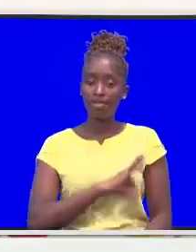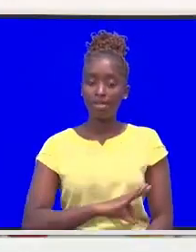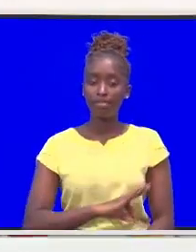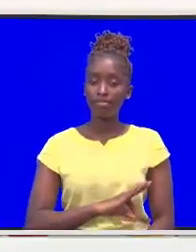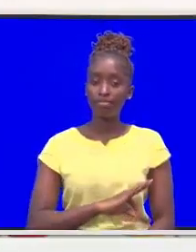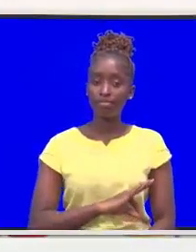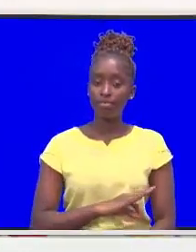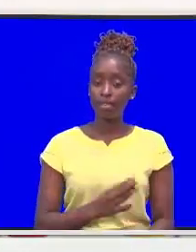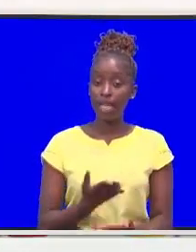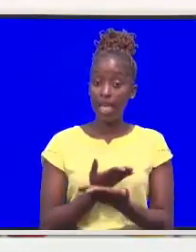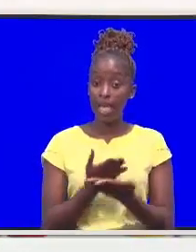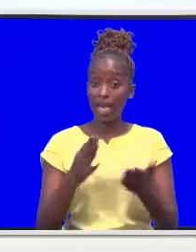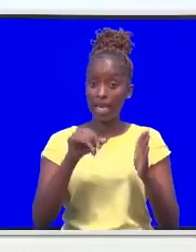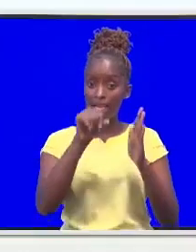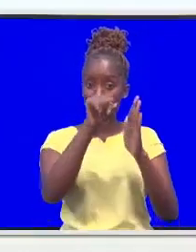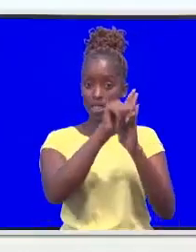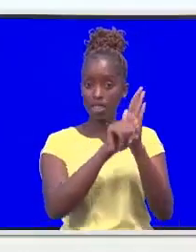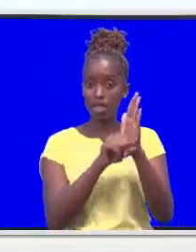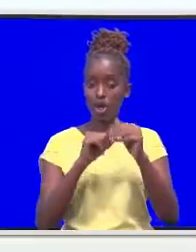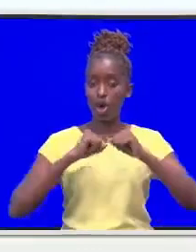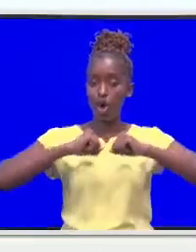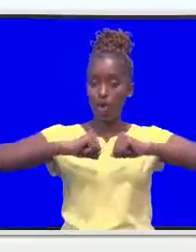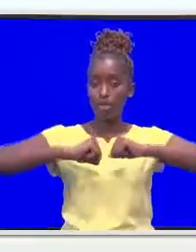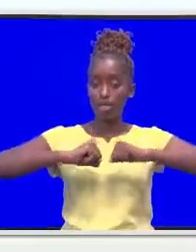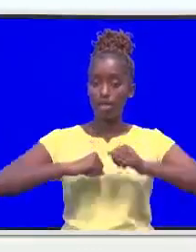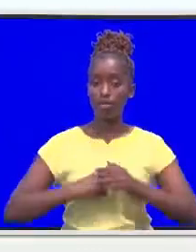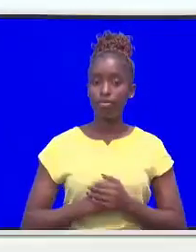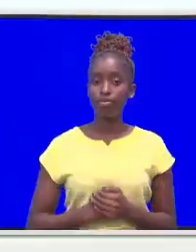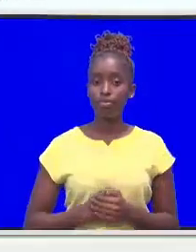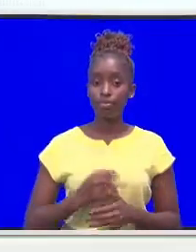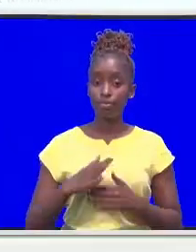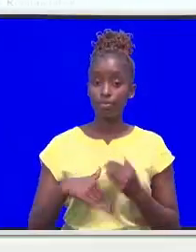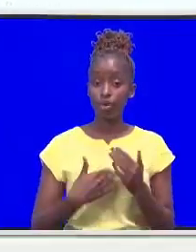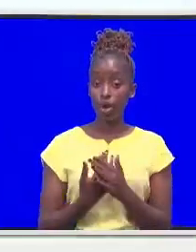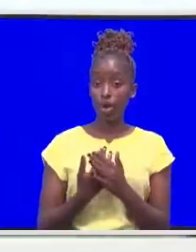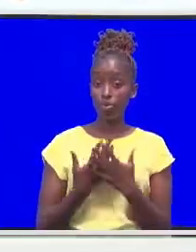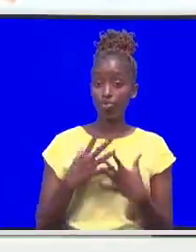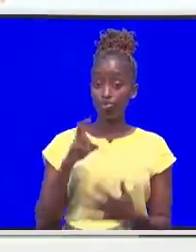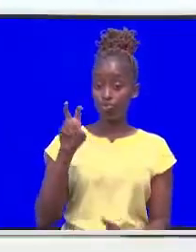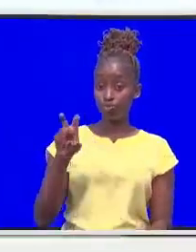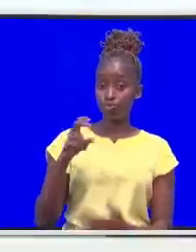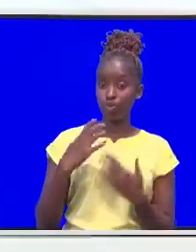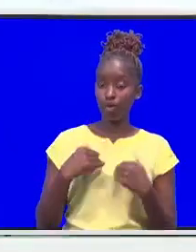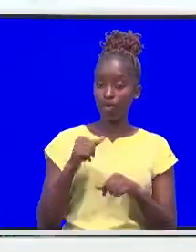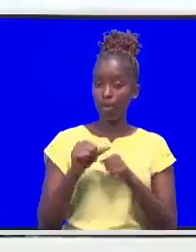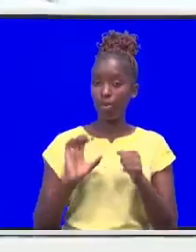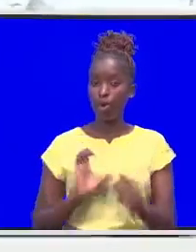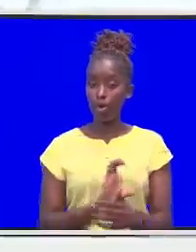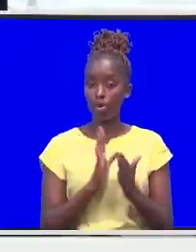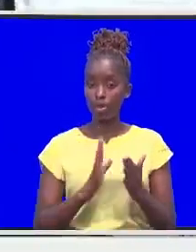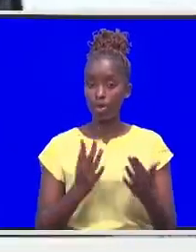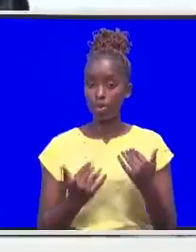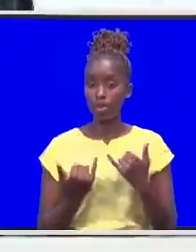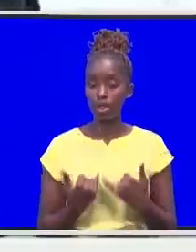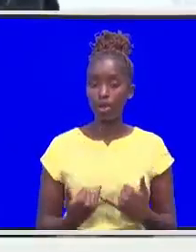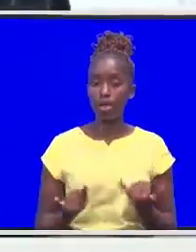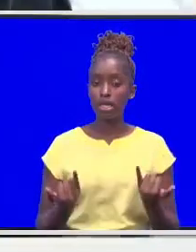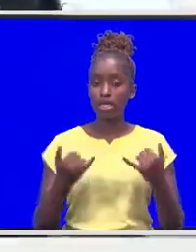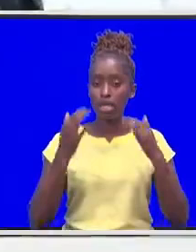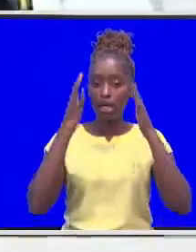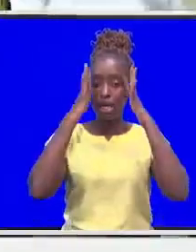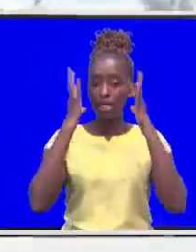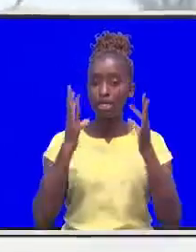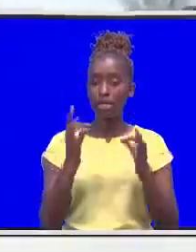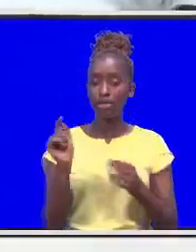any state officer. All eyes are now set on the commission and the High Court that will eventually decide on whether Kenyans